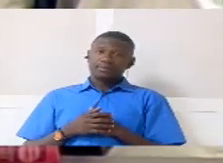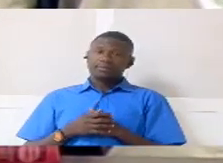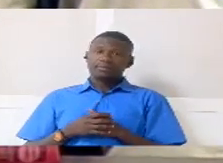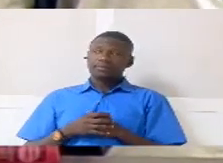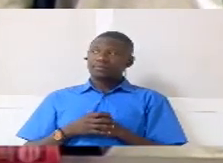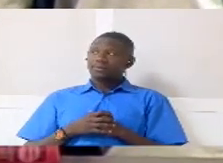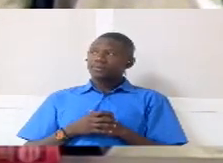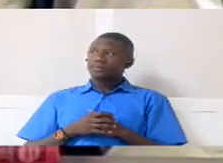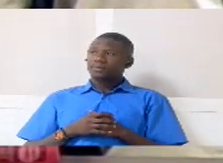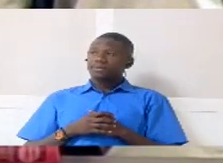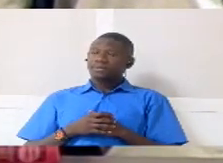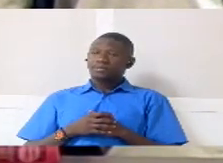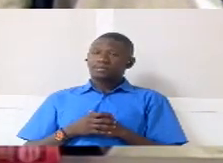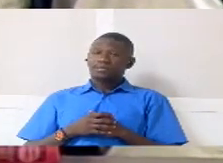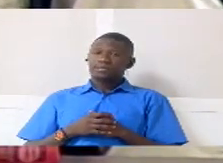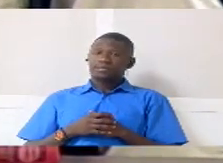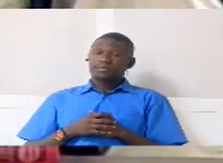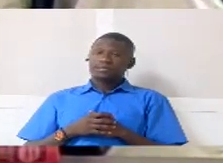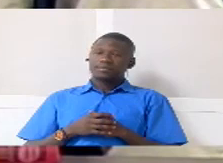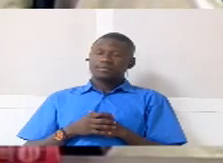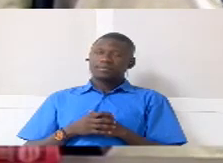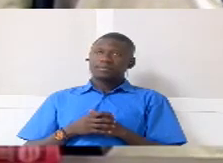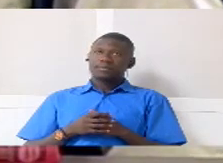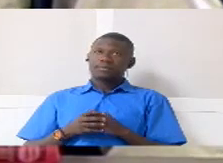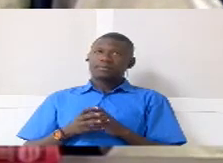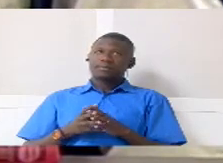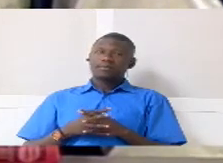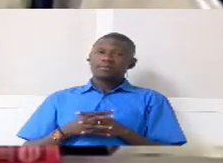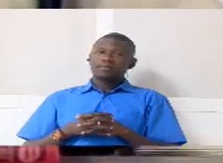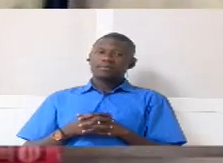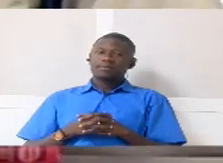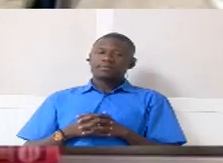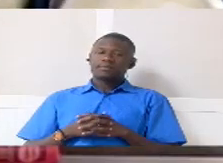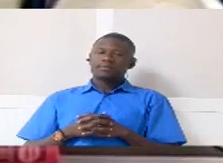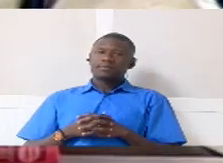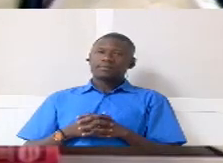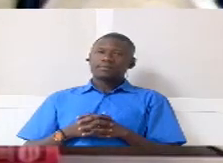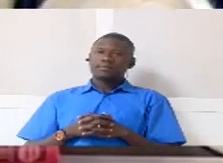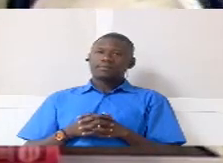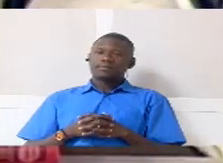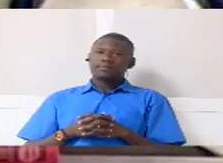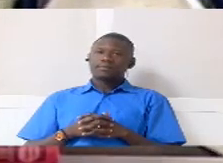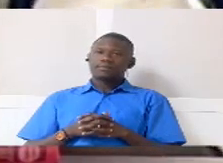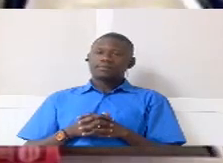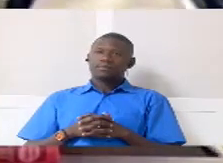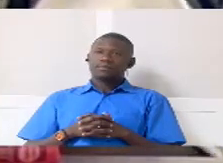ndela tajito en demantara marlin prison la kula kante en de samba gele kaje ko coming.